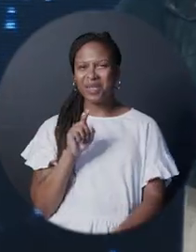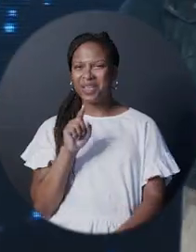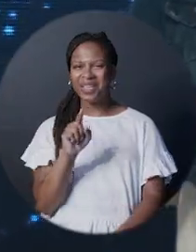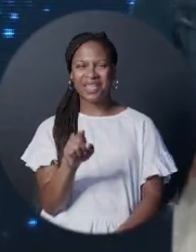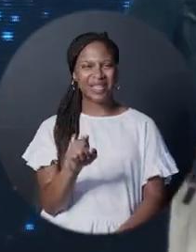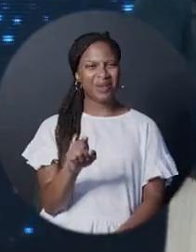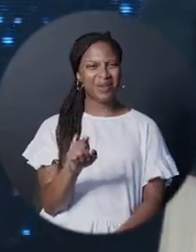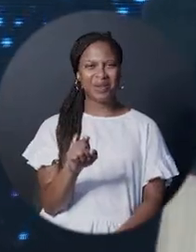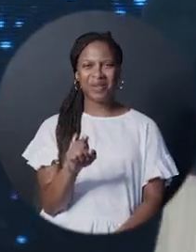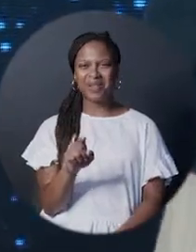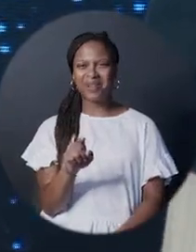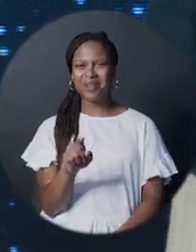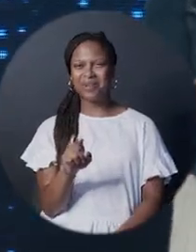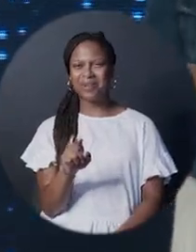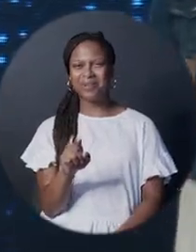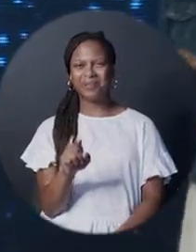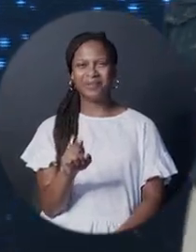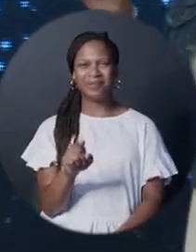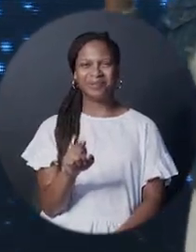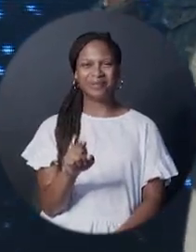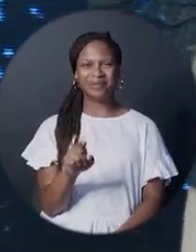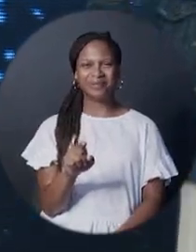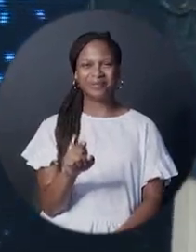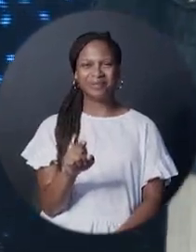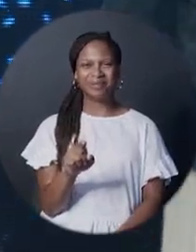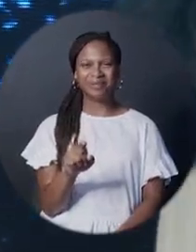up on you.